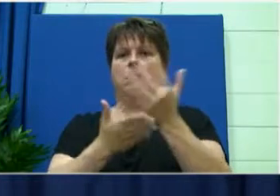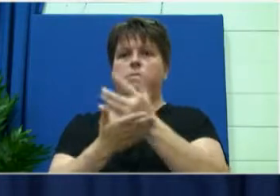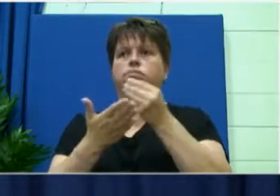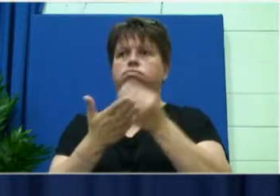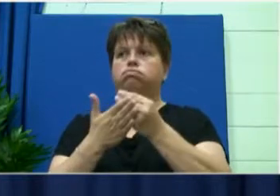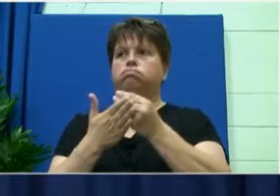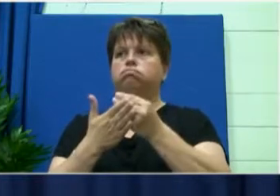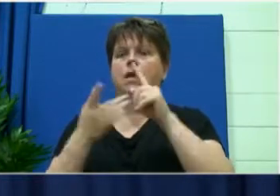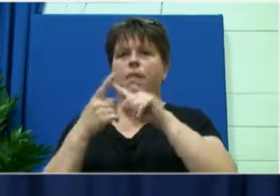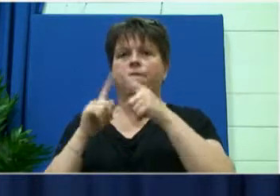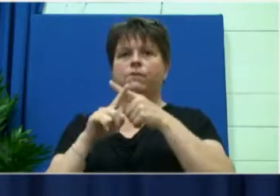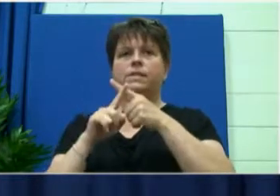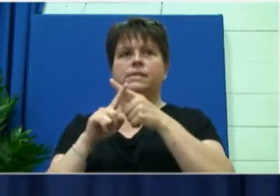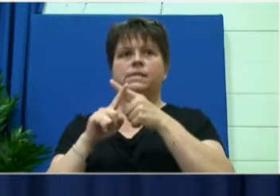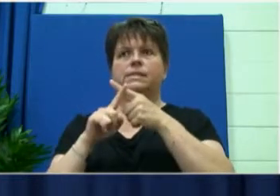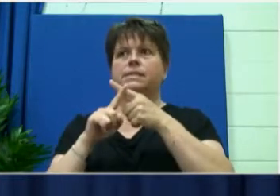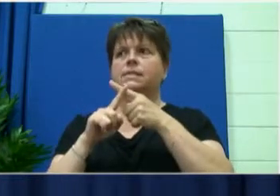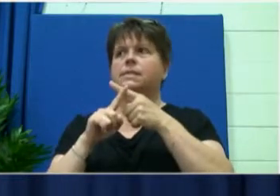and the friends they have